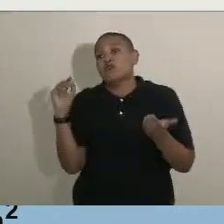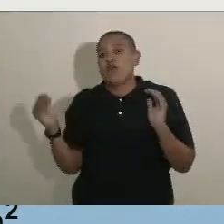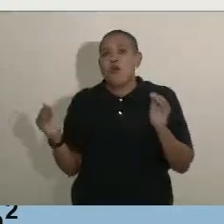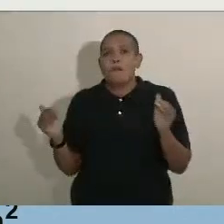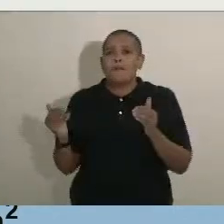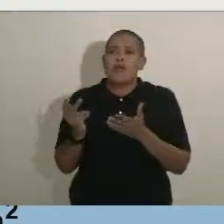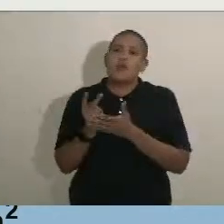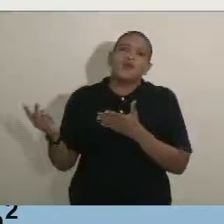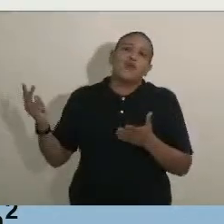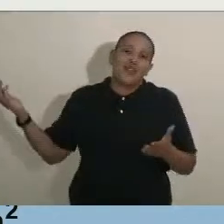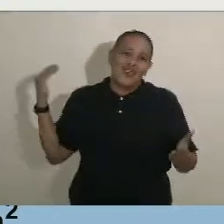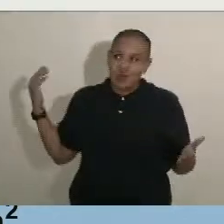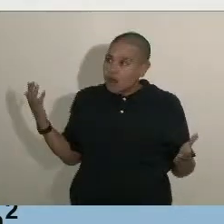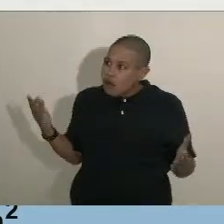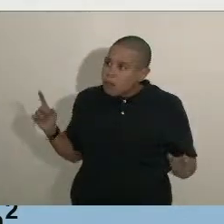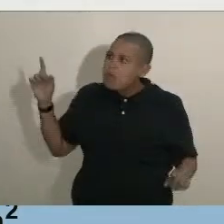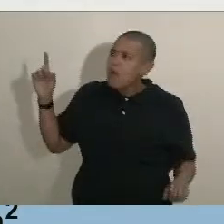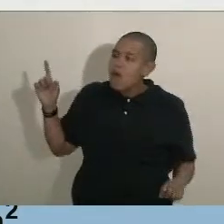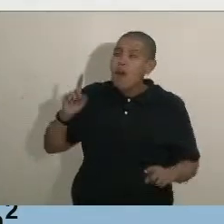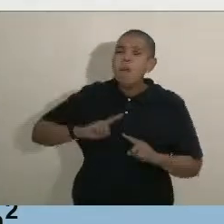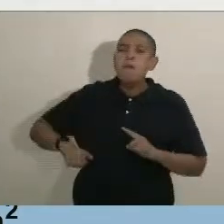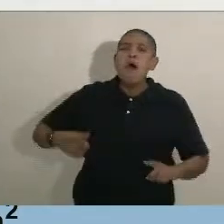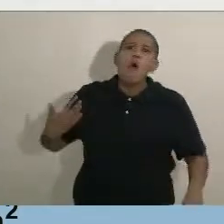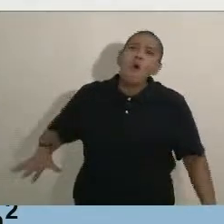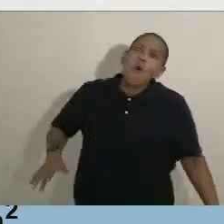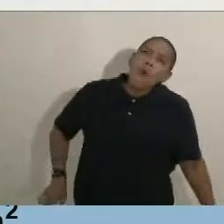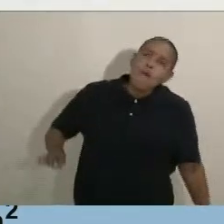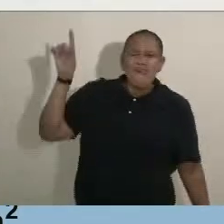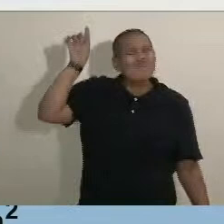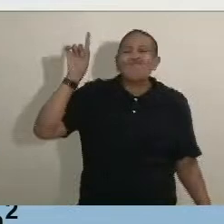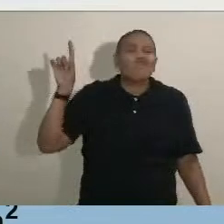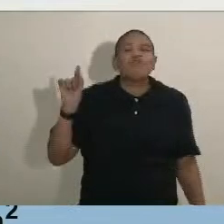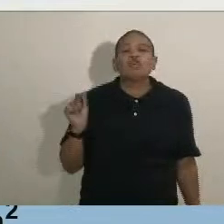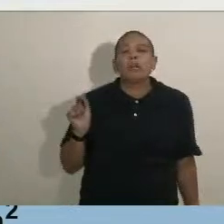before, but not to the extent that the number of